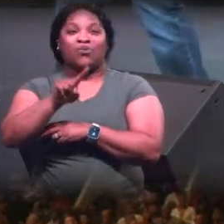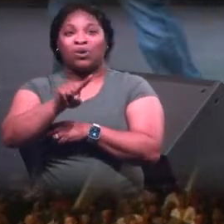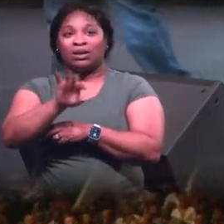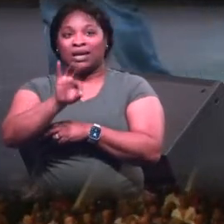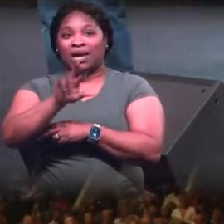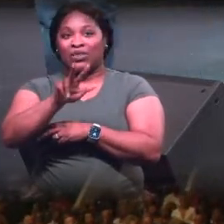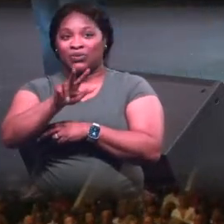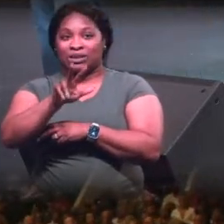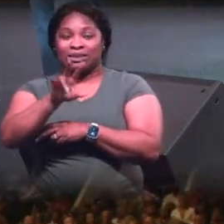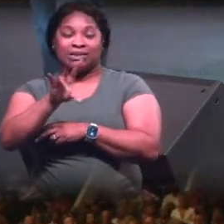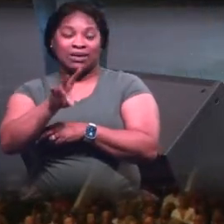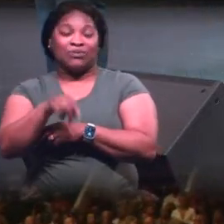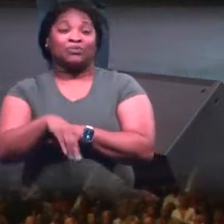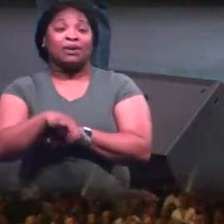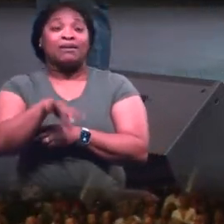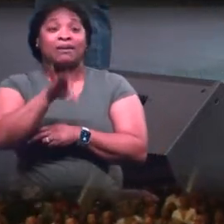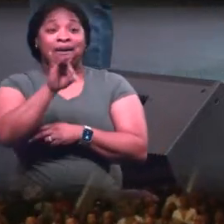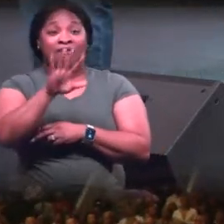855-465-1937.